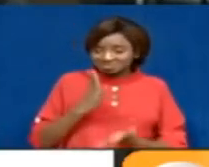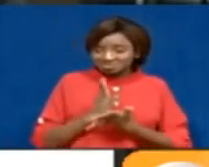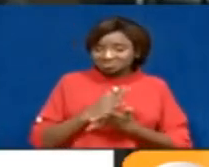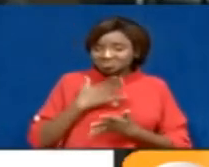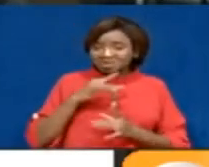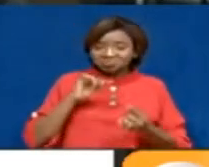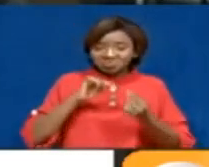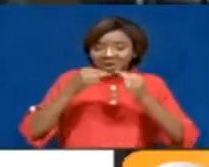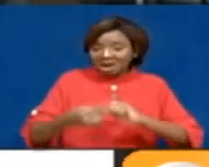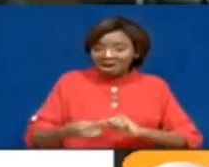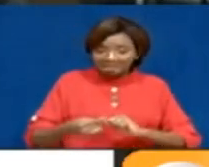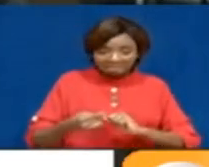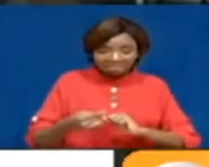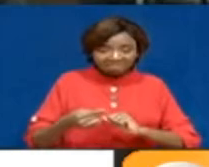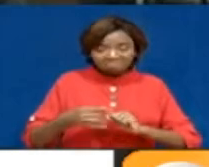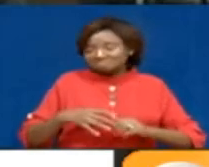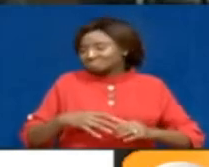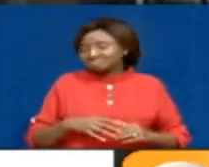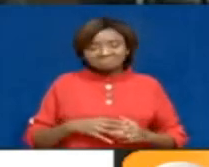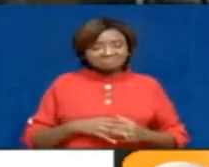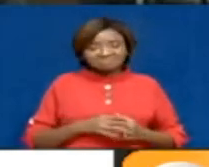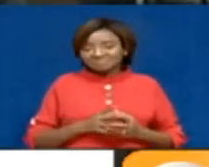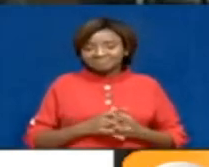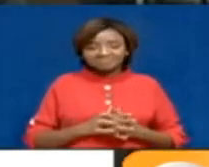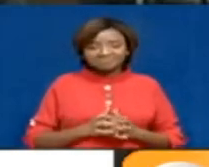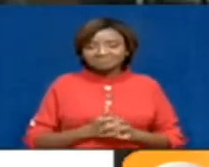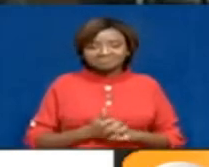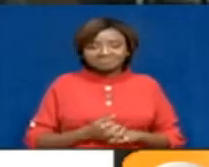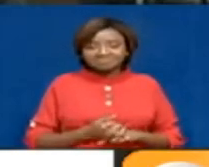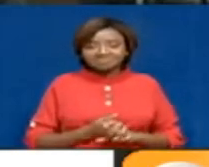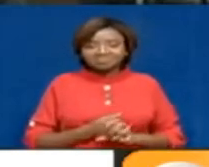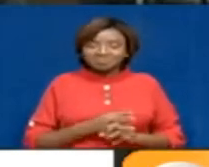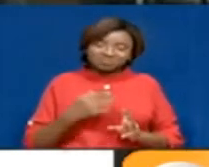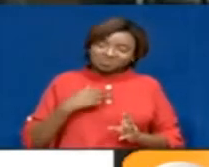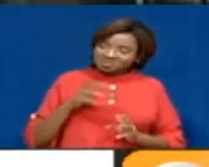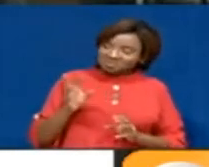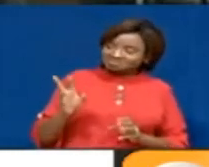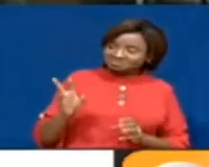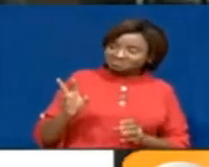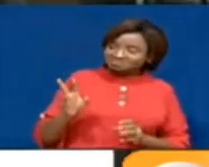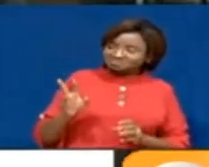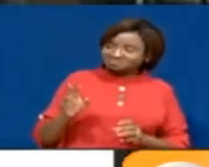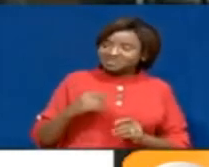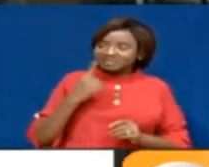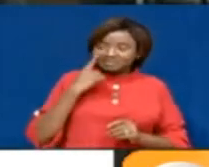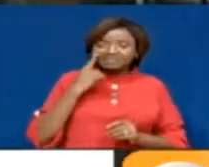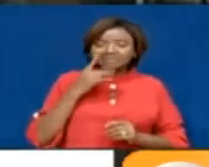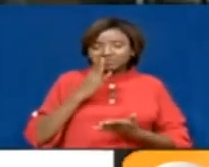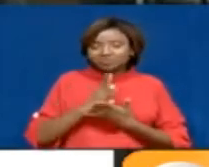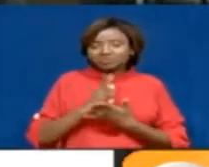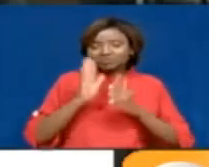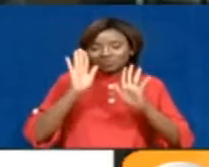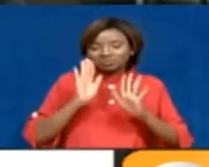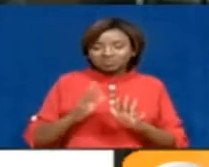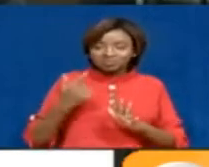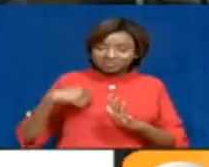a person who was coming there for evil. And so I thought he also needed the consolation, or at